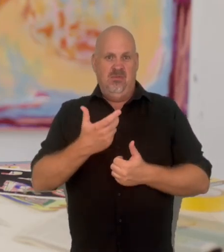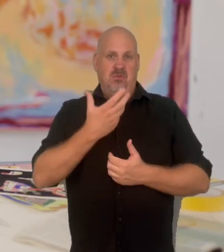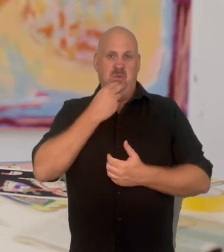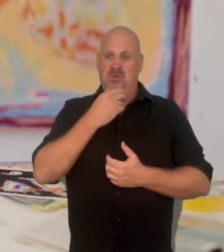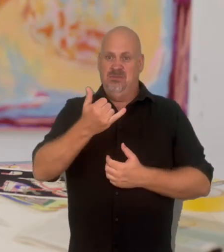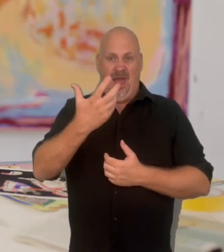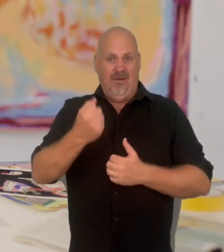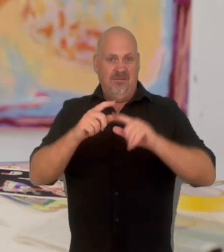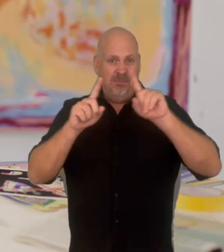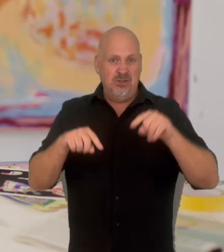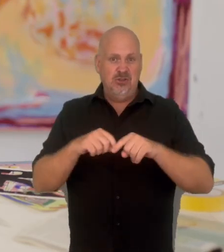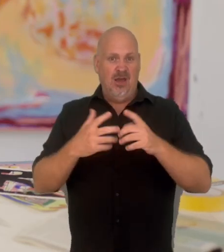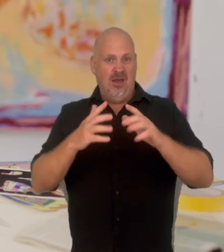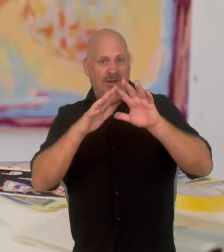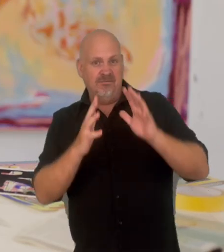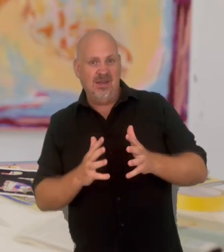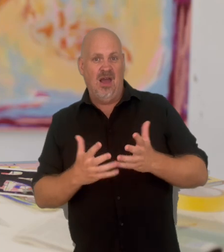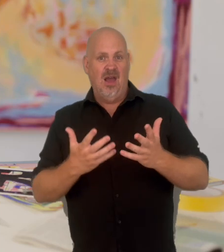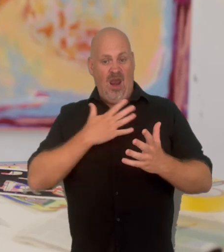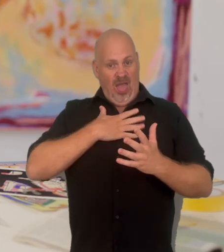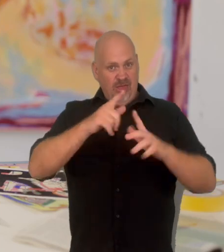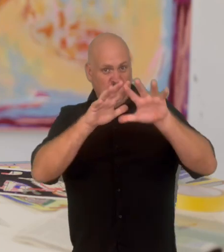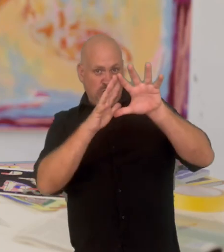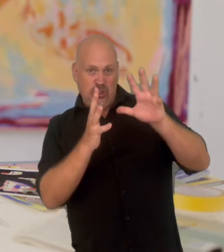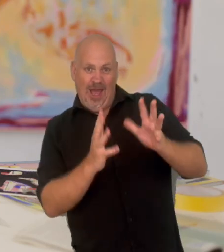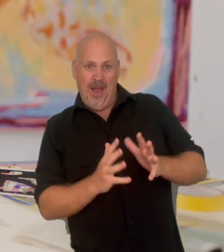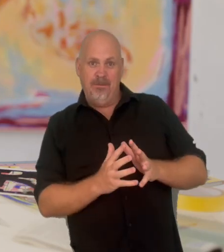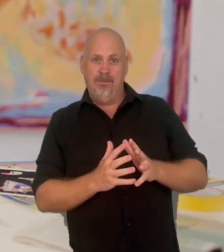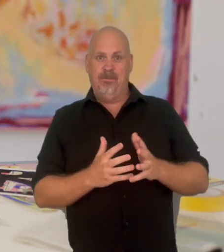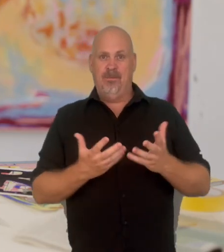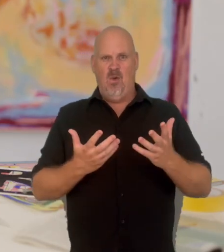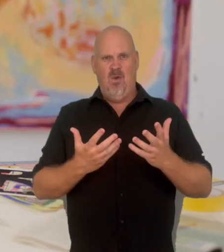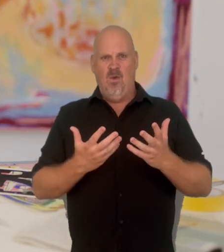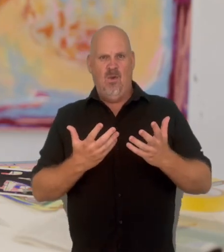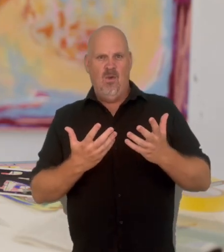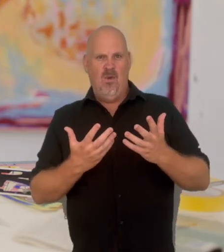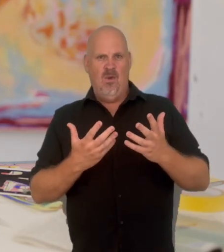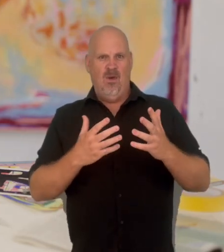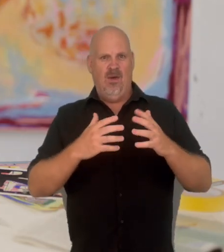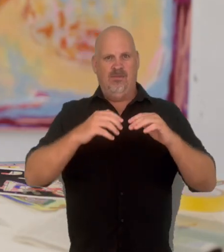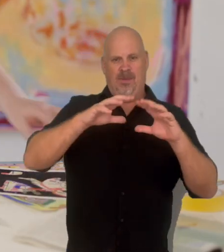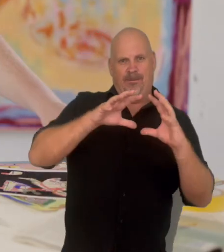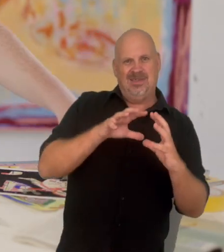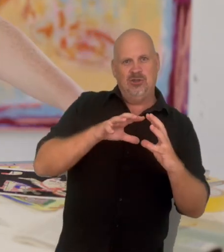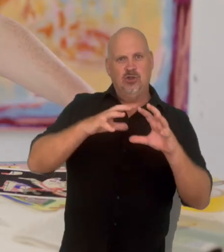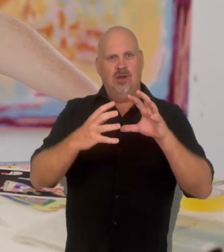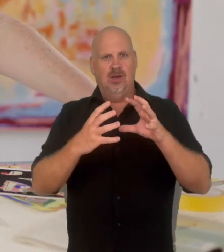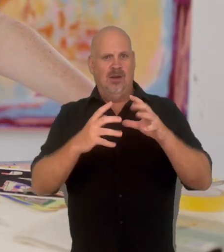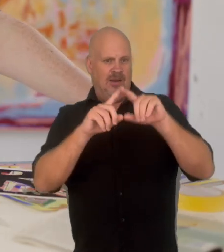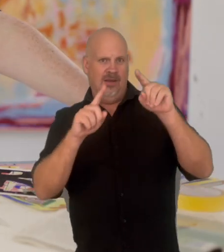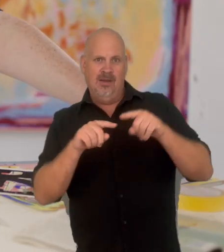figure, and you like the shape of the figure or the way they're seated in a position, in an image, in a magazine, in a